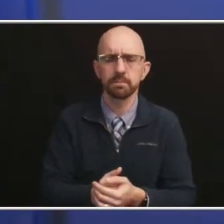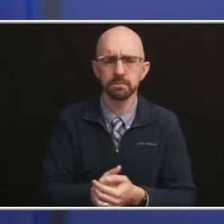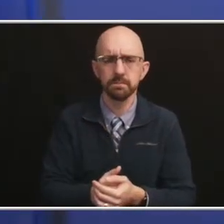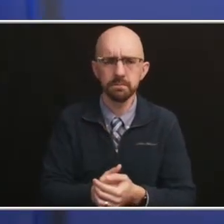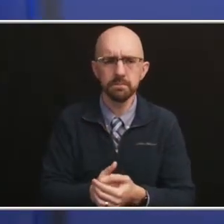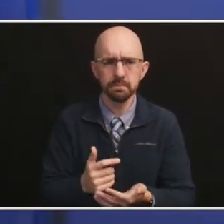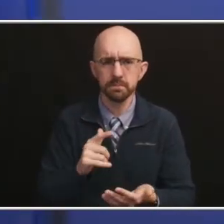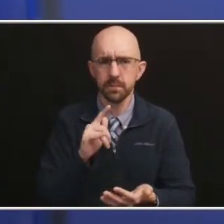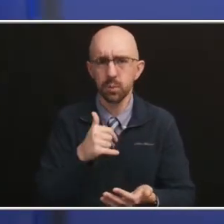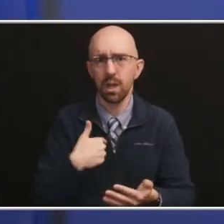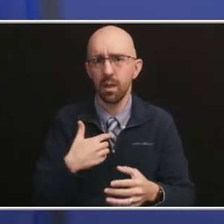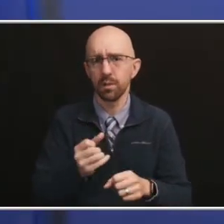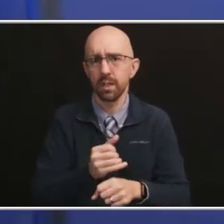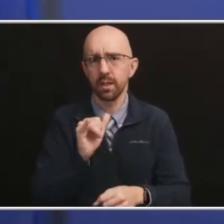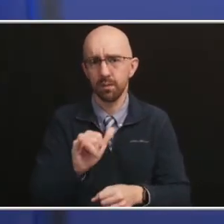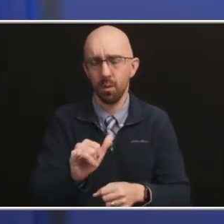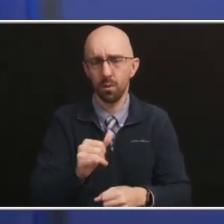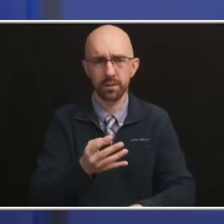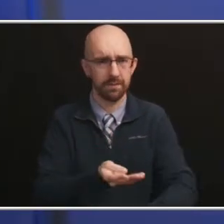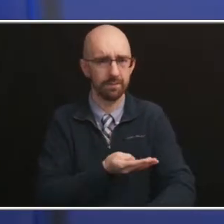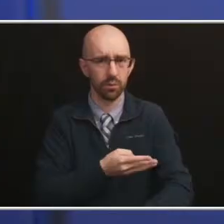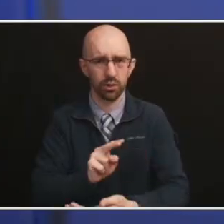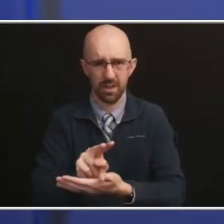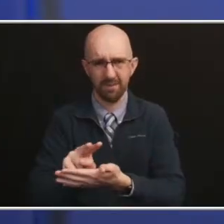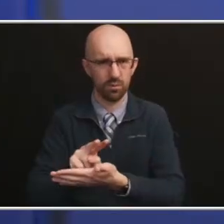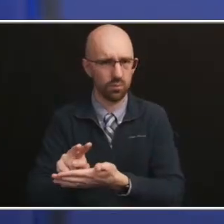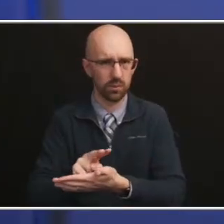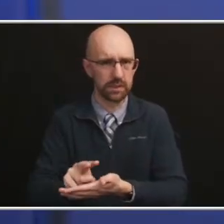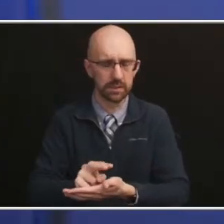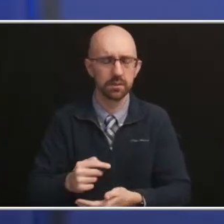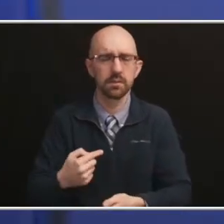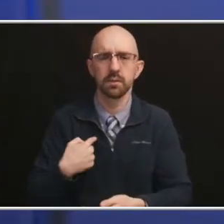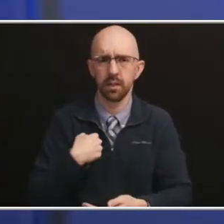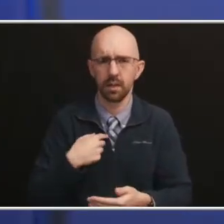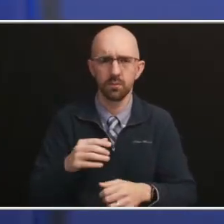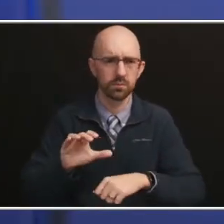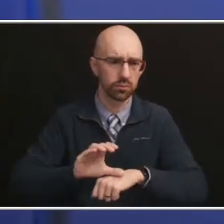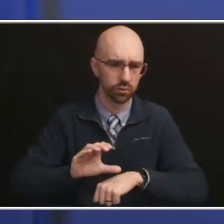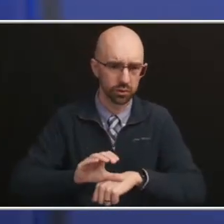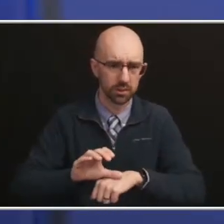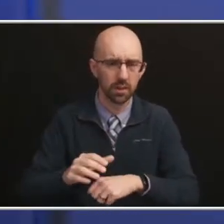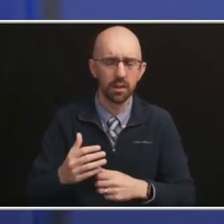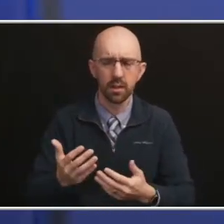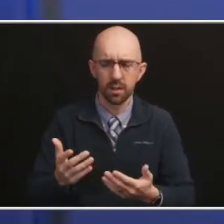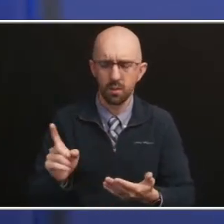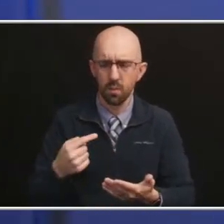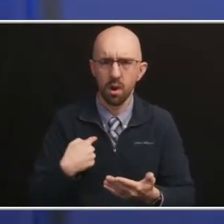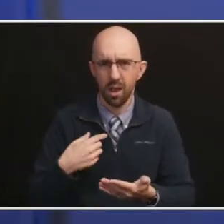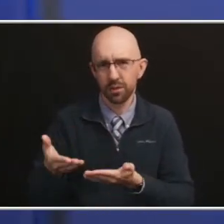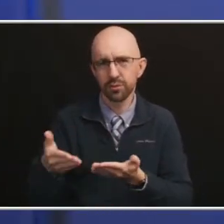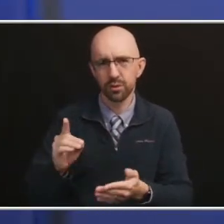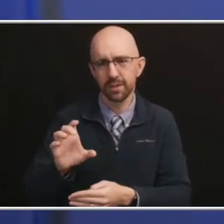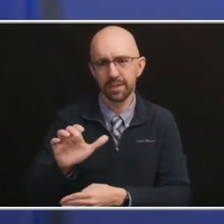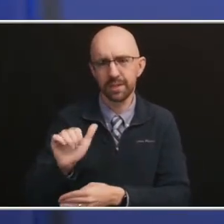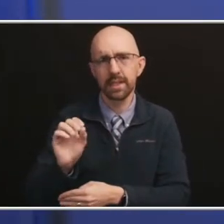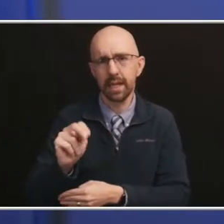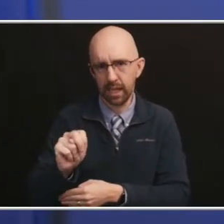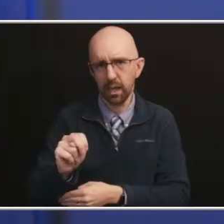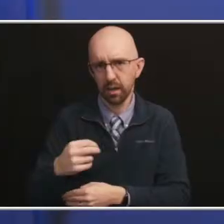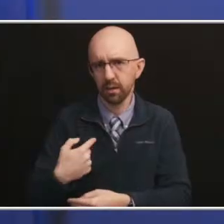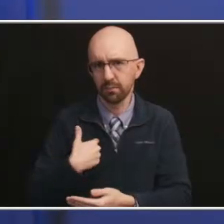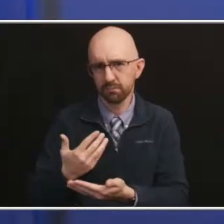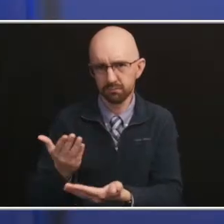getting those infusions every 2 weeks. I was at church where I serve as a deacon,